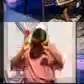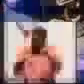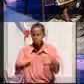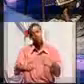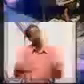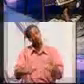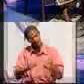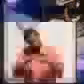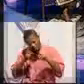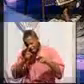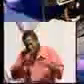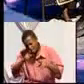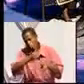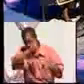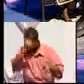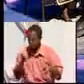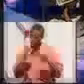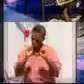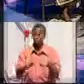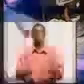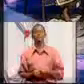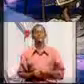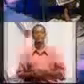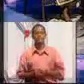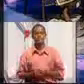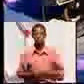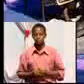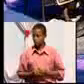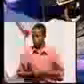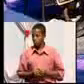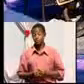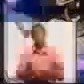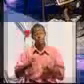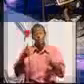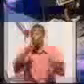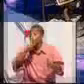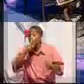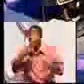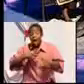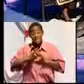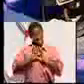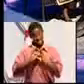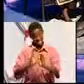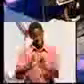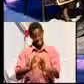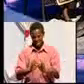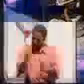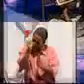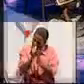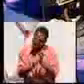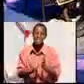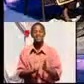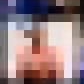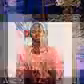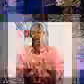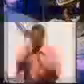out, it goes out to the whole people, the whole country, and whoever is interested, you can apply, apply anywhere you are,